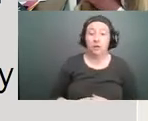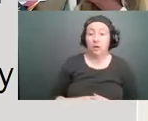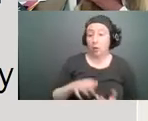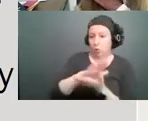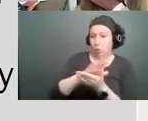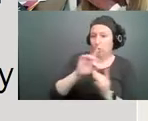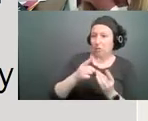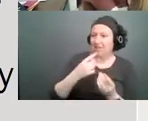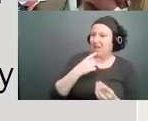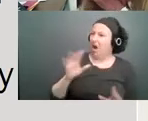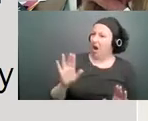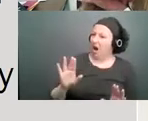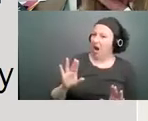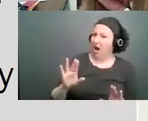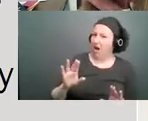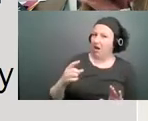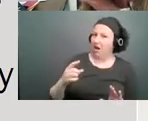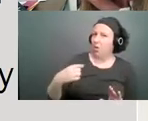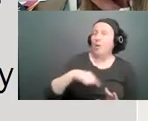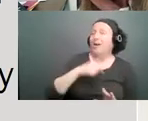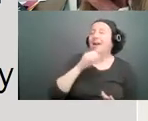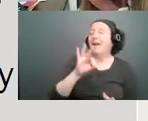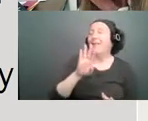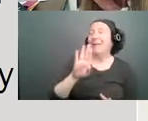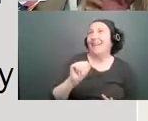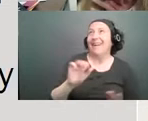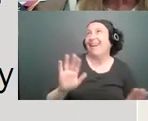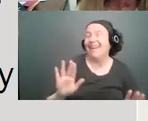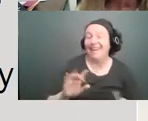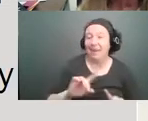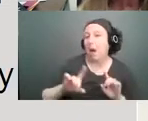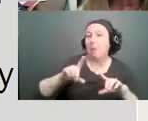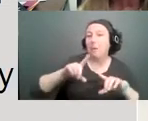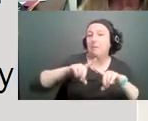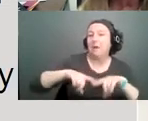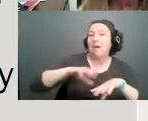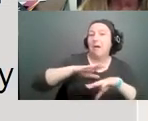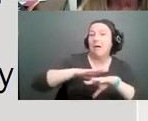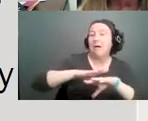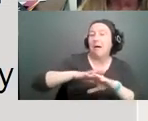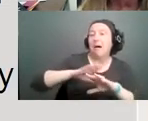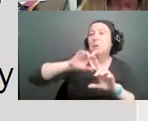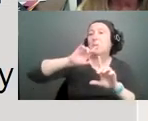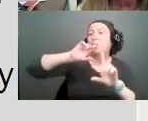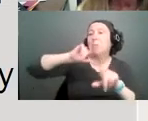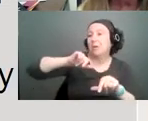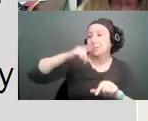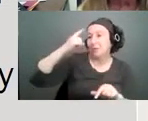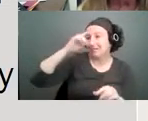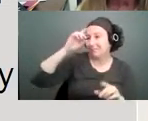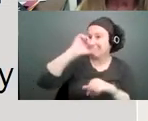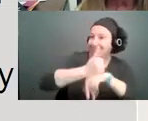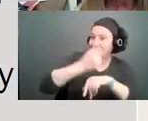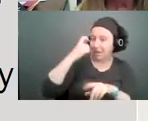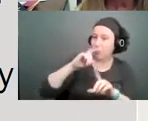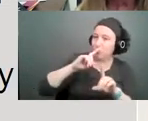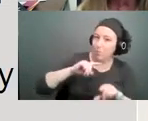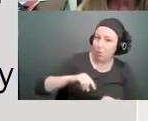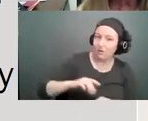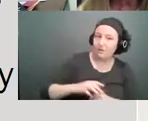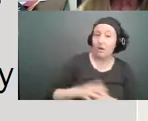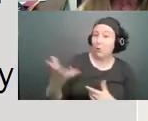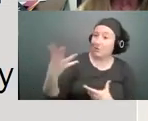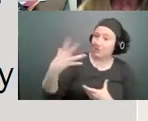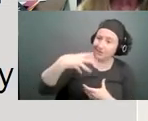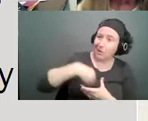district said, well, they didn't do an FBA, but they based this plan on reports. And they said it does include target behaviors